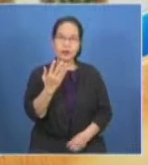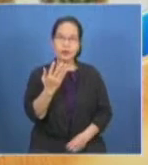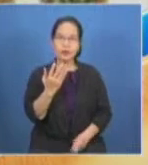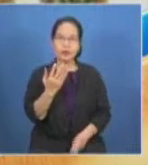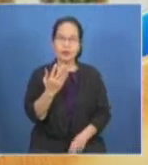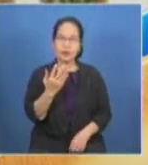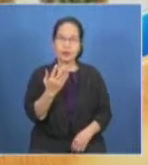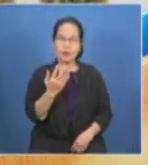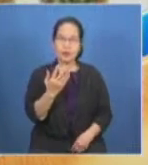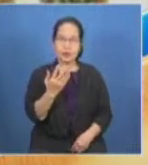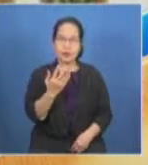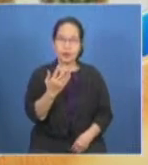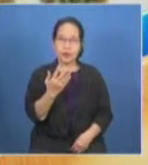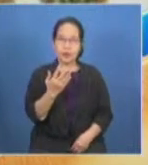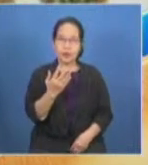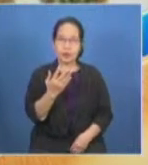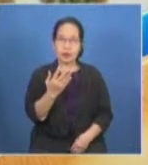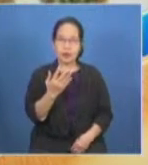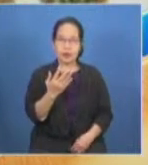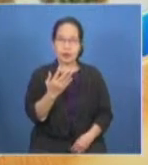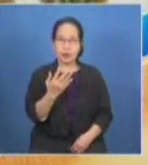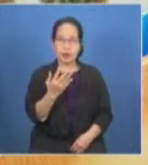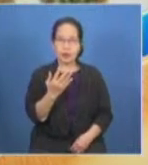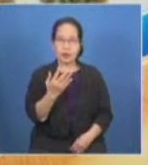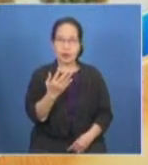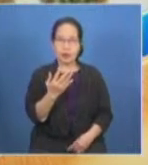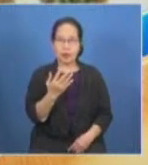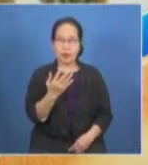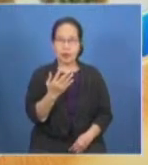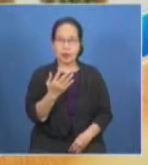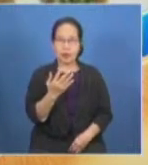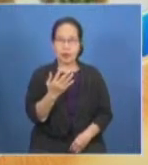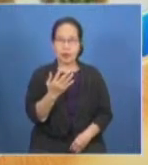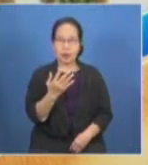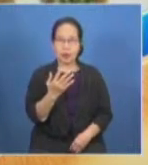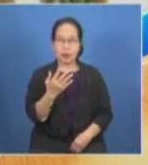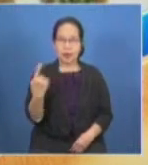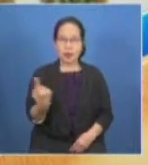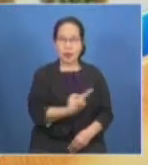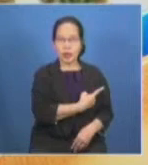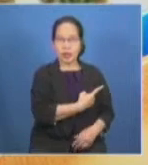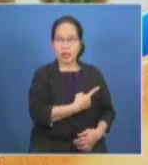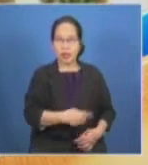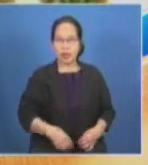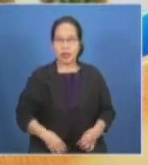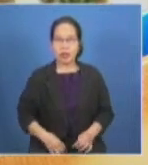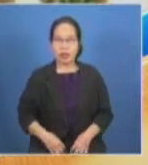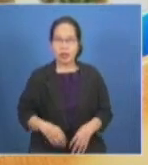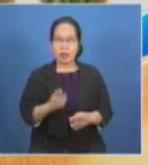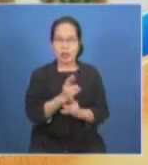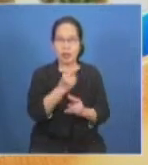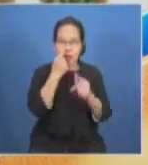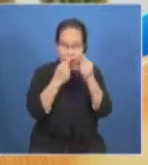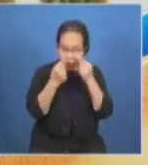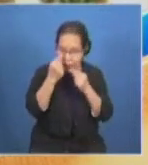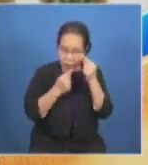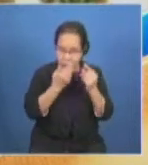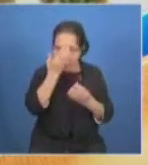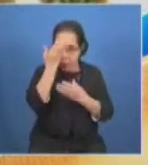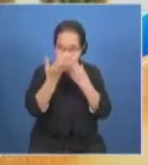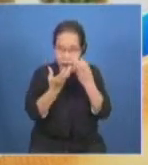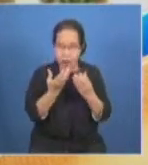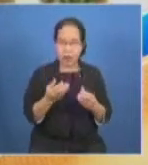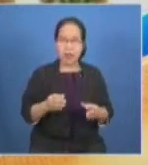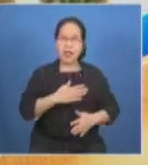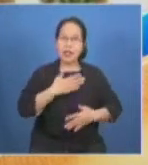when we are sad or crying, we really do cry, and sometimes we cry as